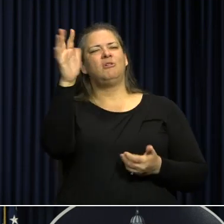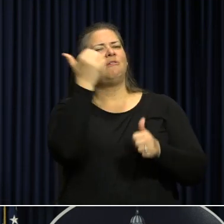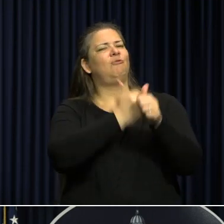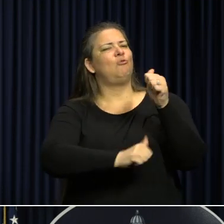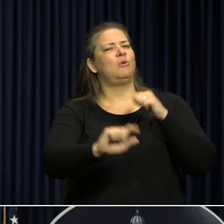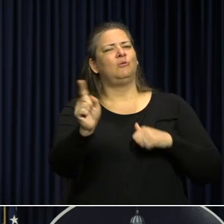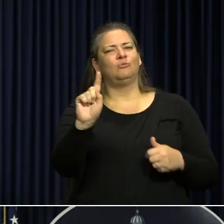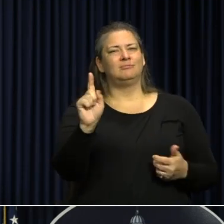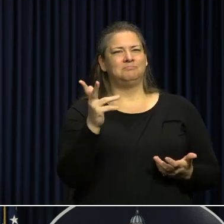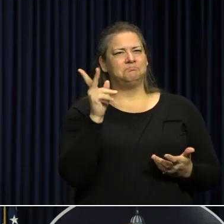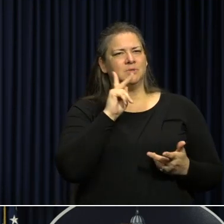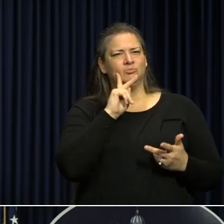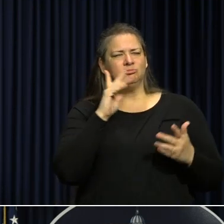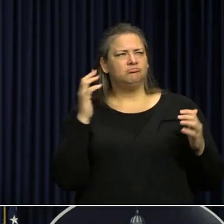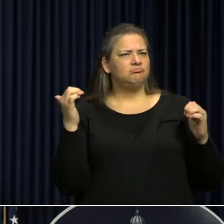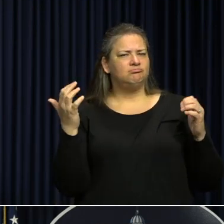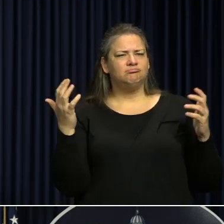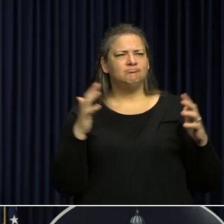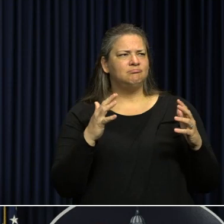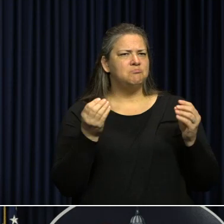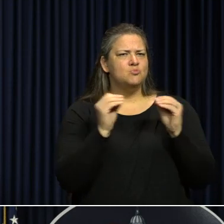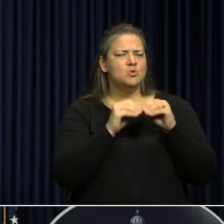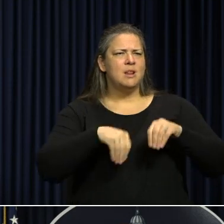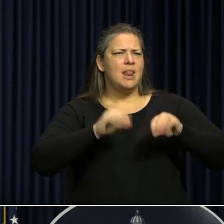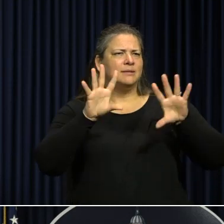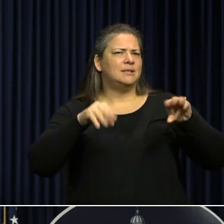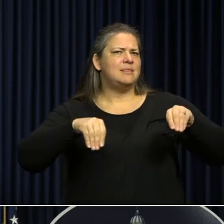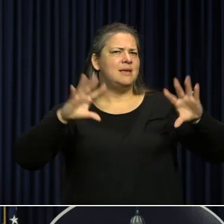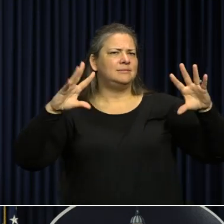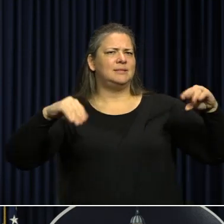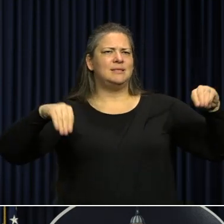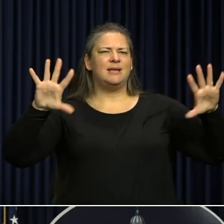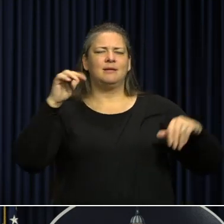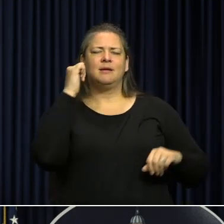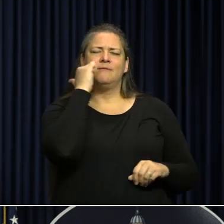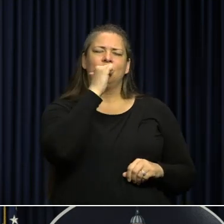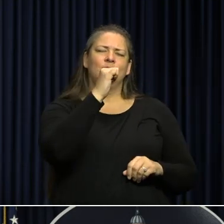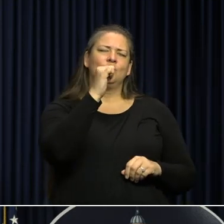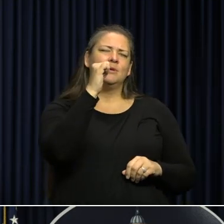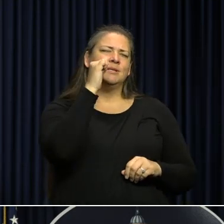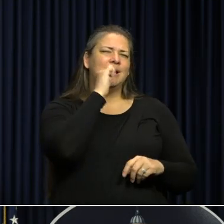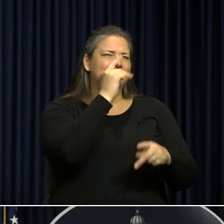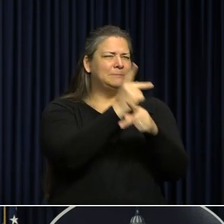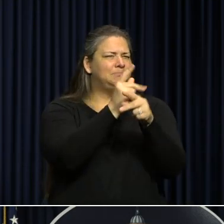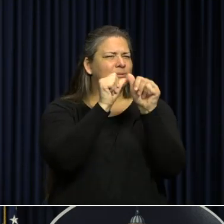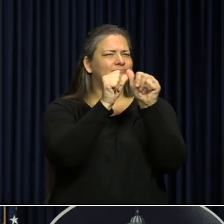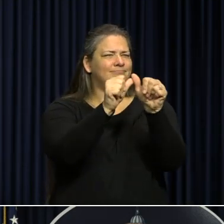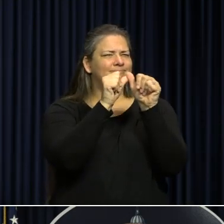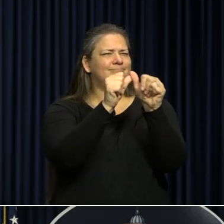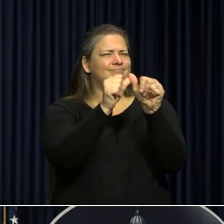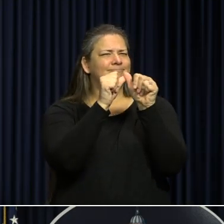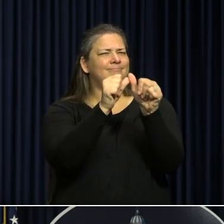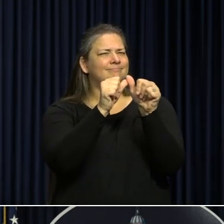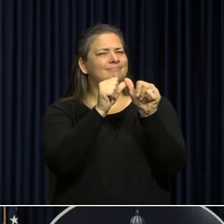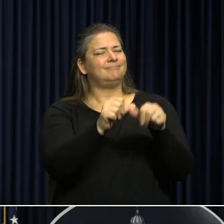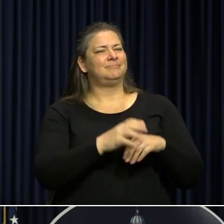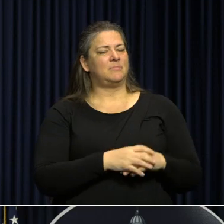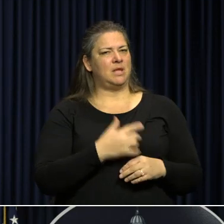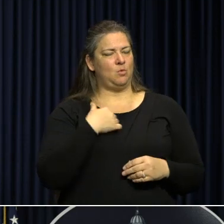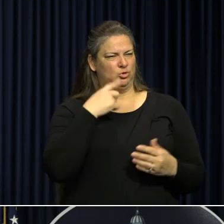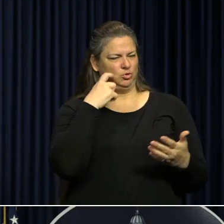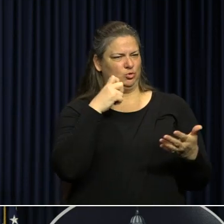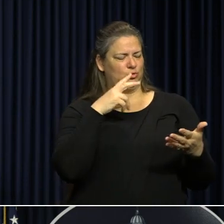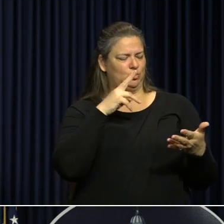everywhere. People coming together doing this, more green lights every single day. Let's keep that up. Again, at a time I was just